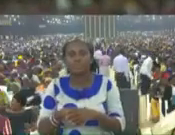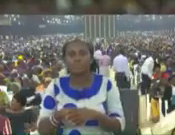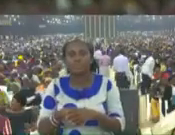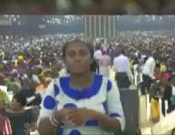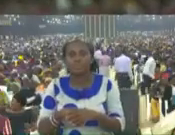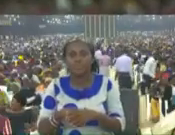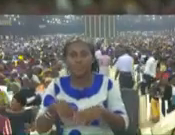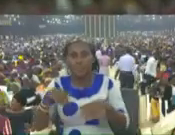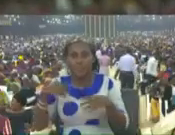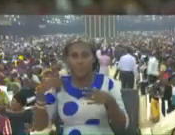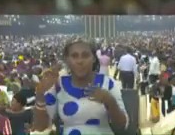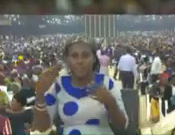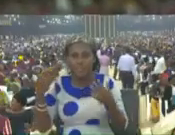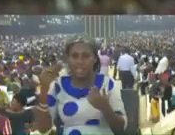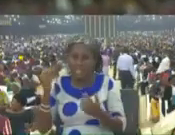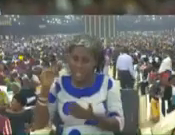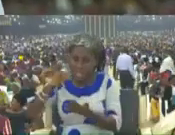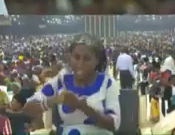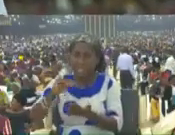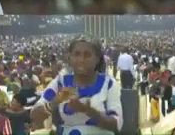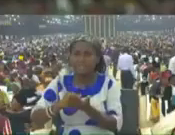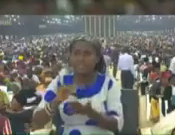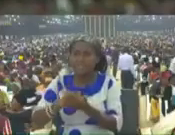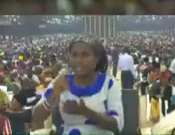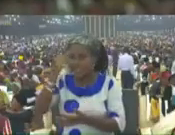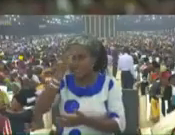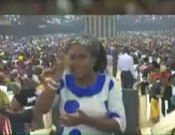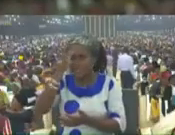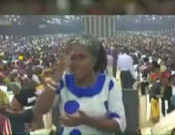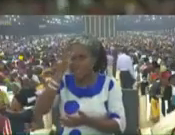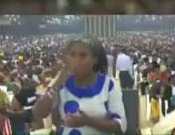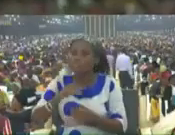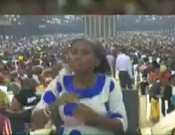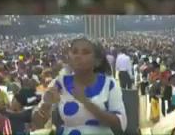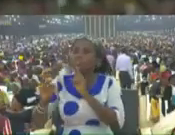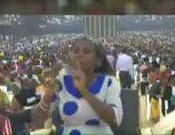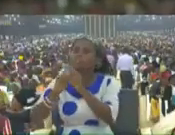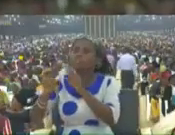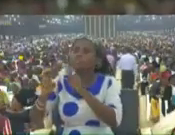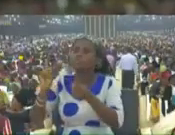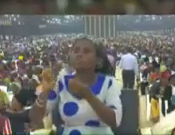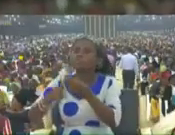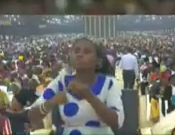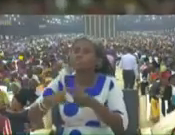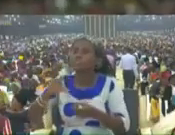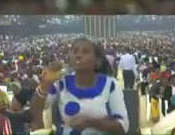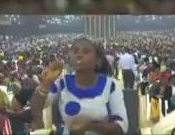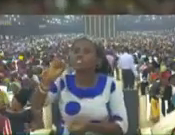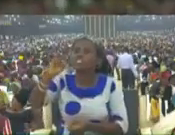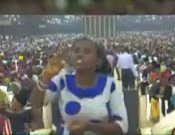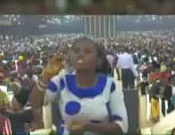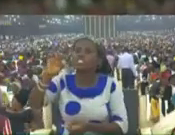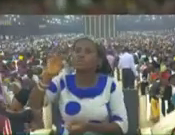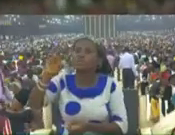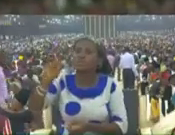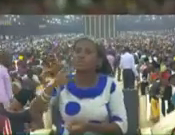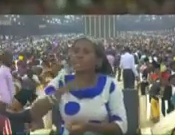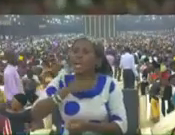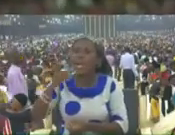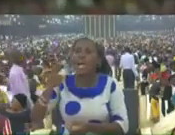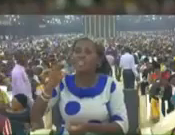And then he turned to Simeon and Levi.